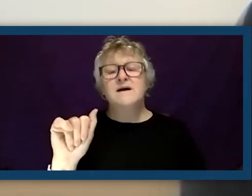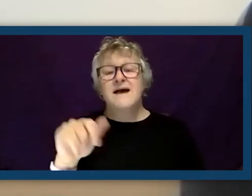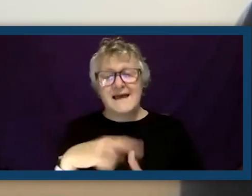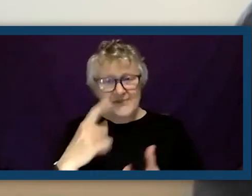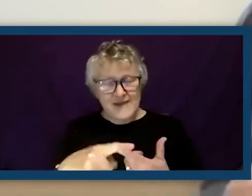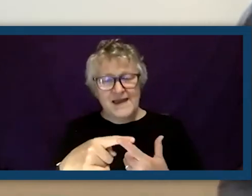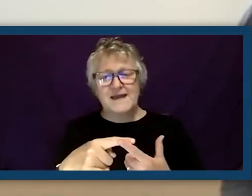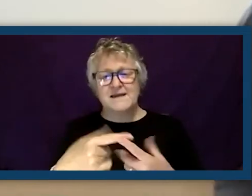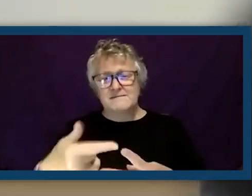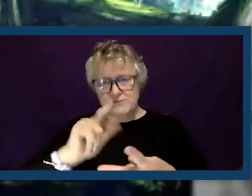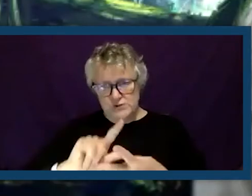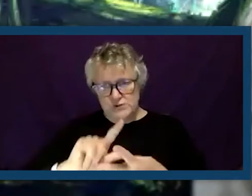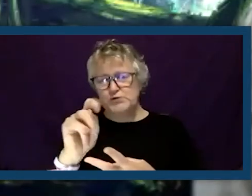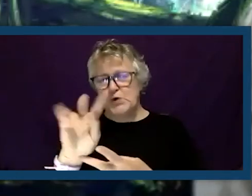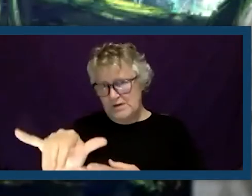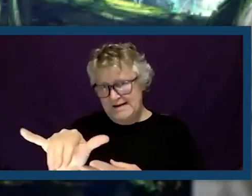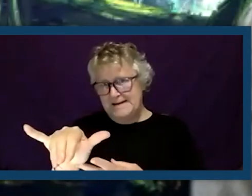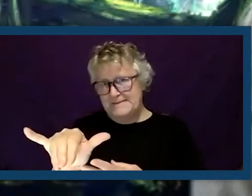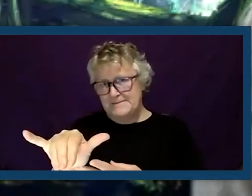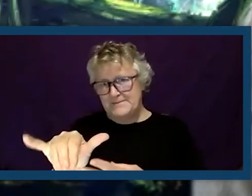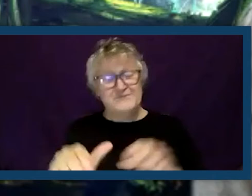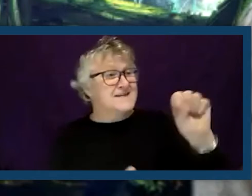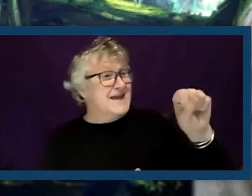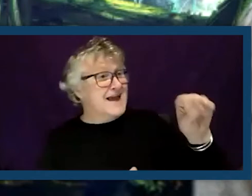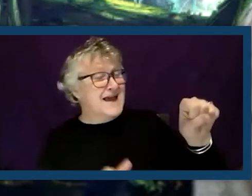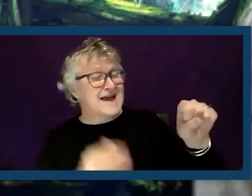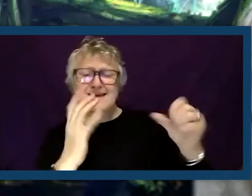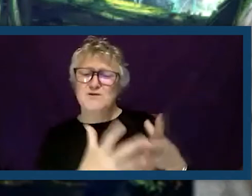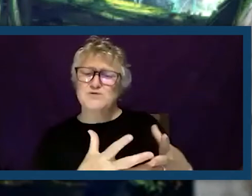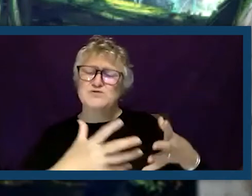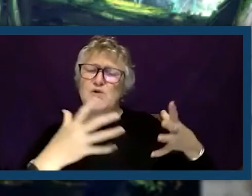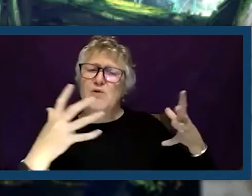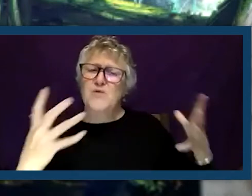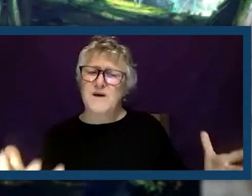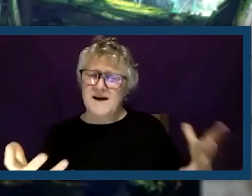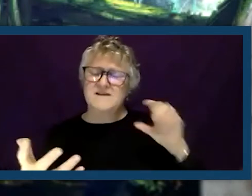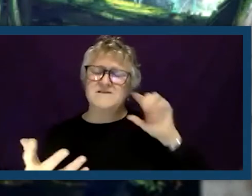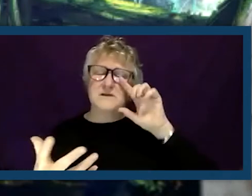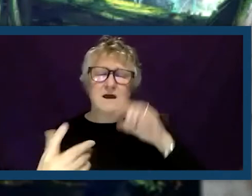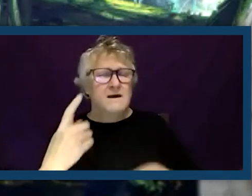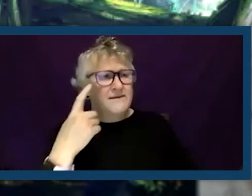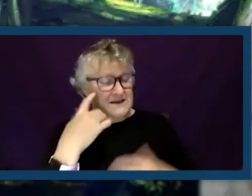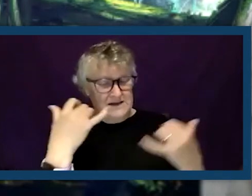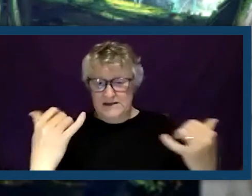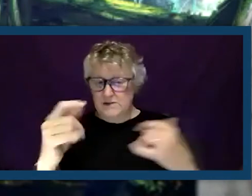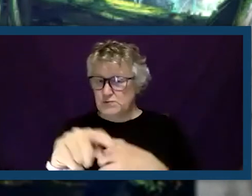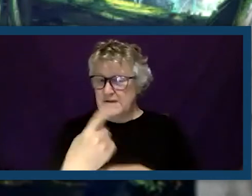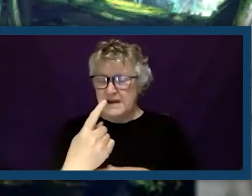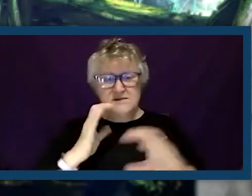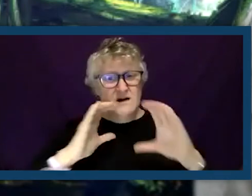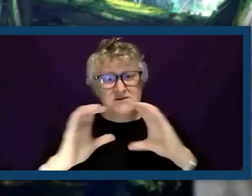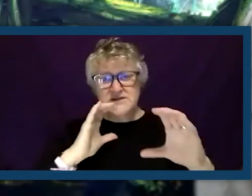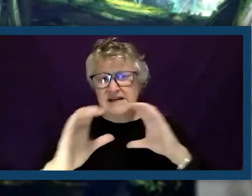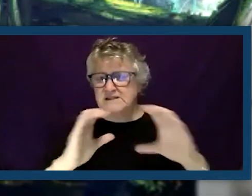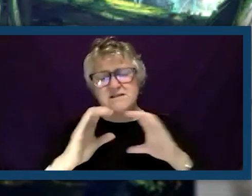better. Go for it. Yeah, thank you so much. I think that today's conversation is such a great start,